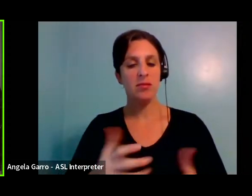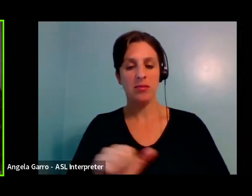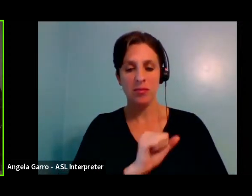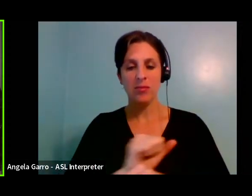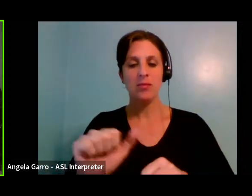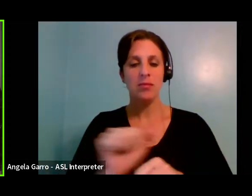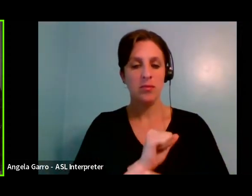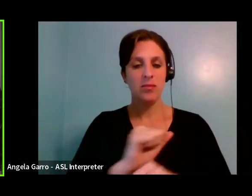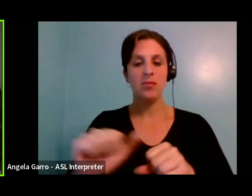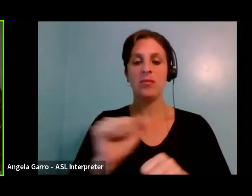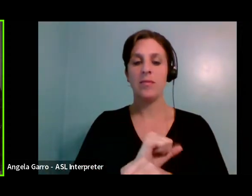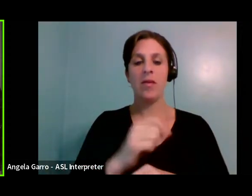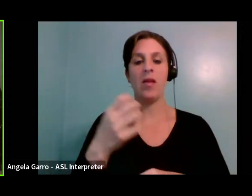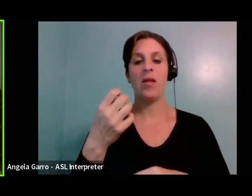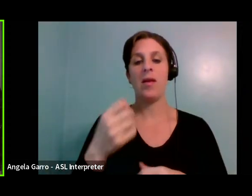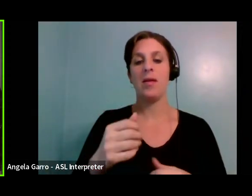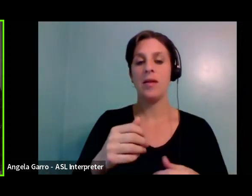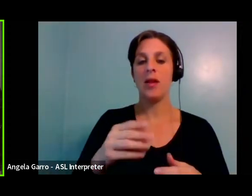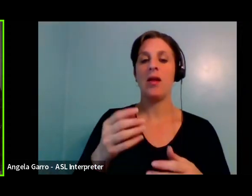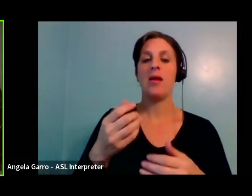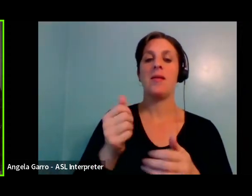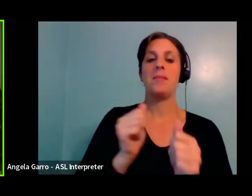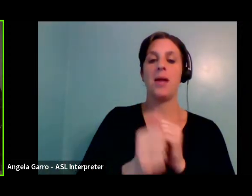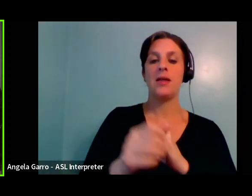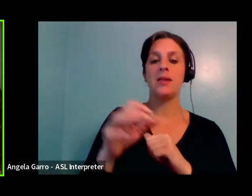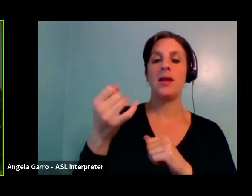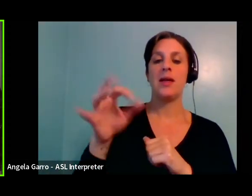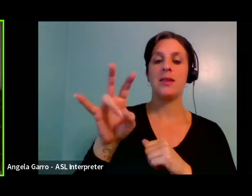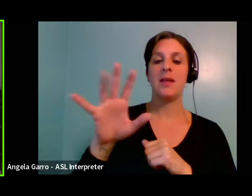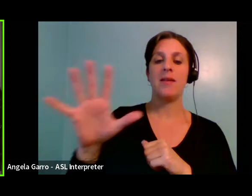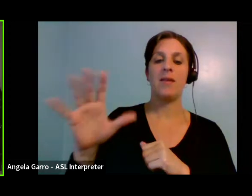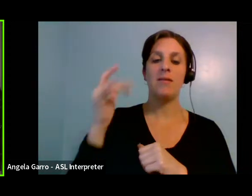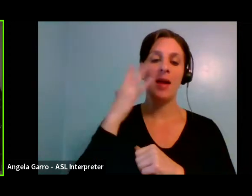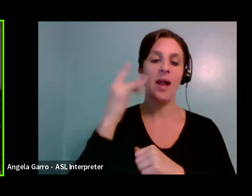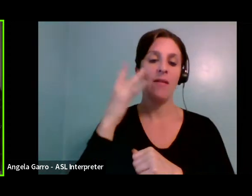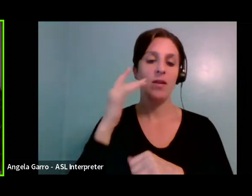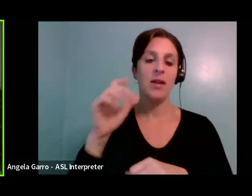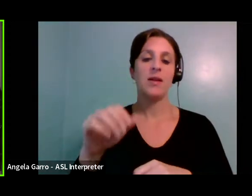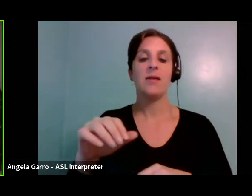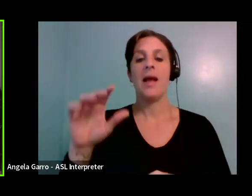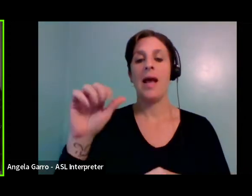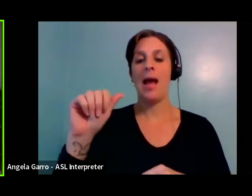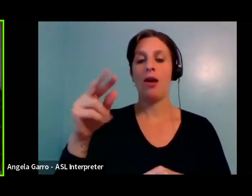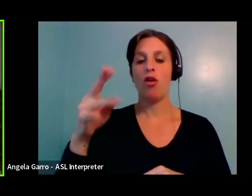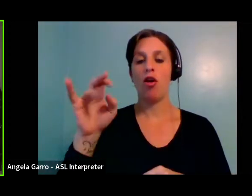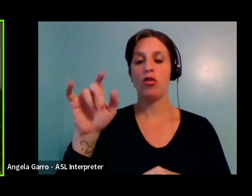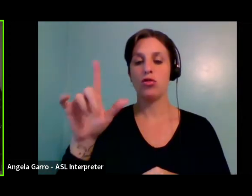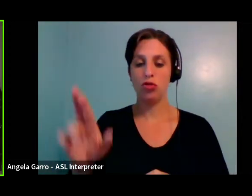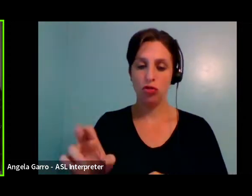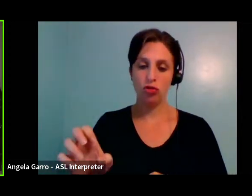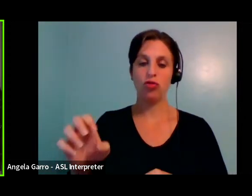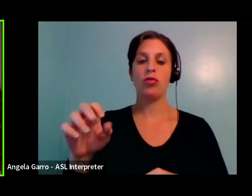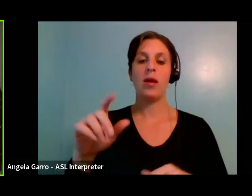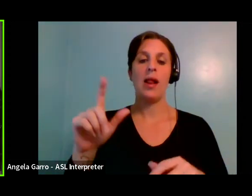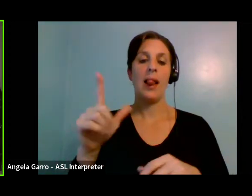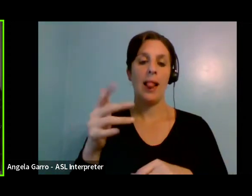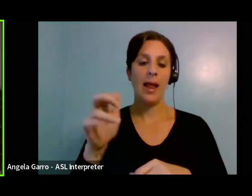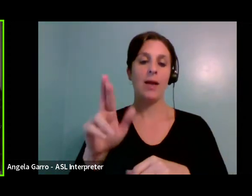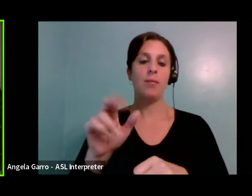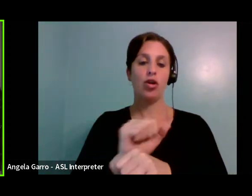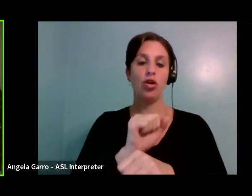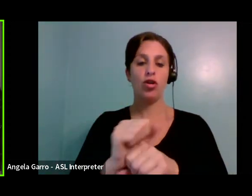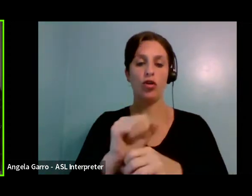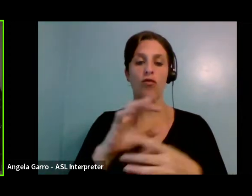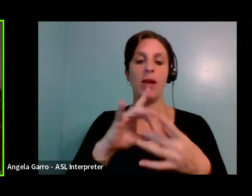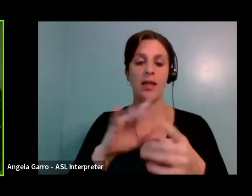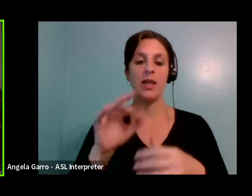the 1975 California Agricultural Labor Relations Act, which made our state the first in U.S.